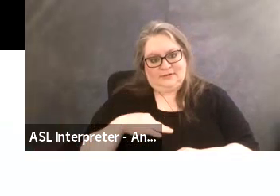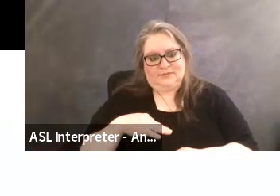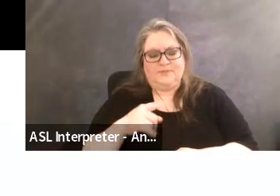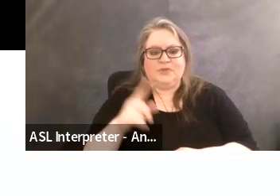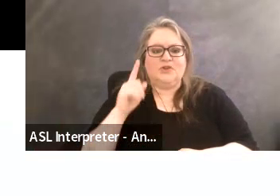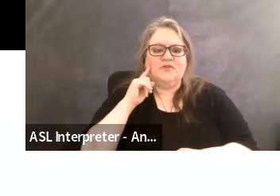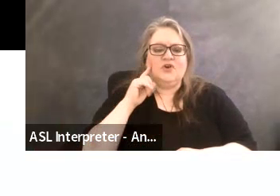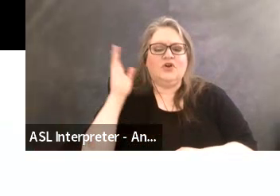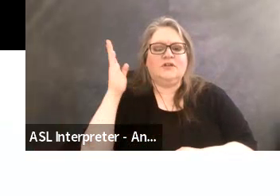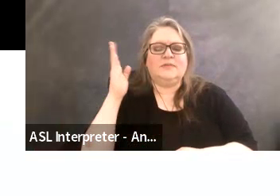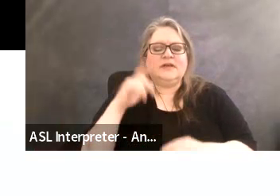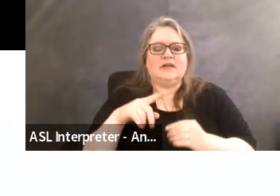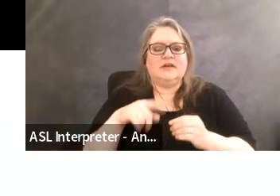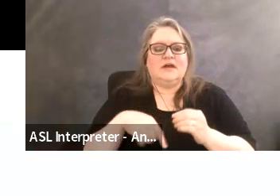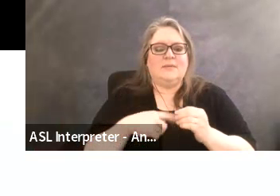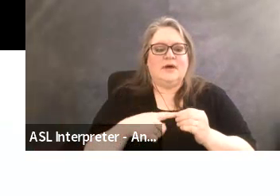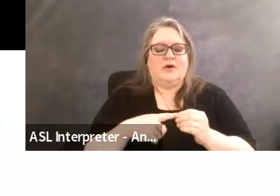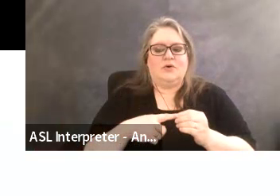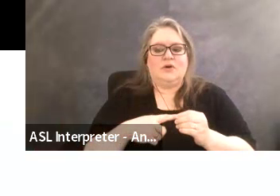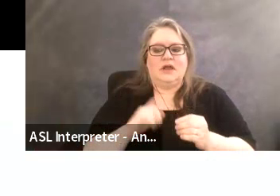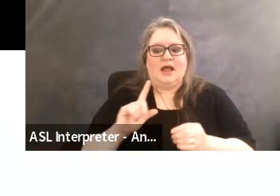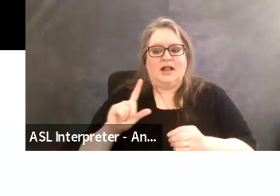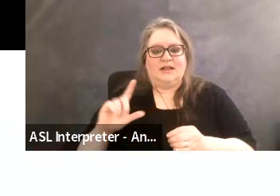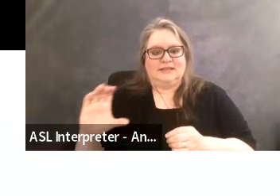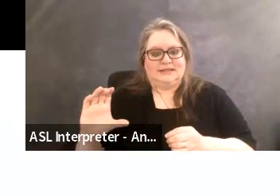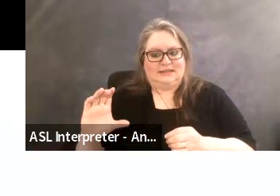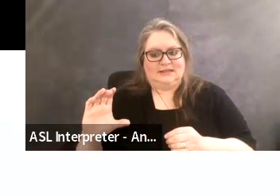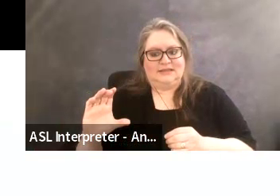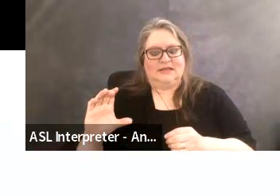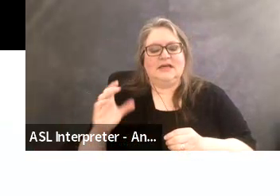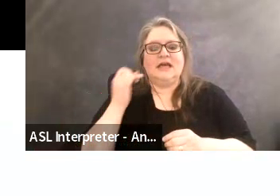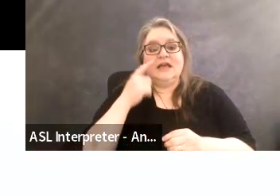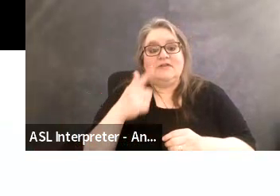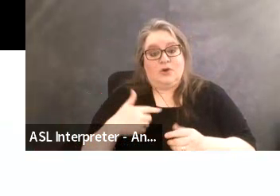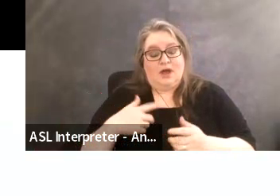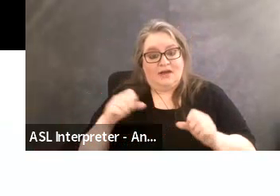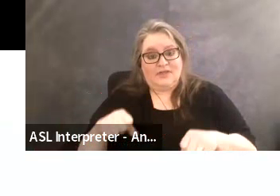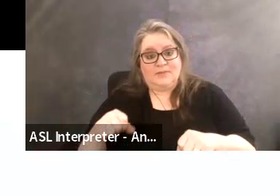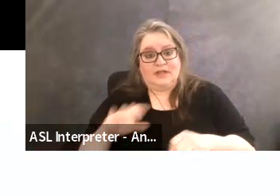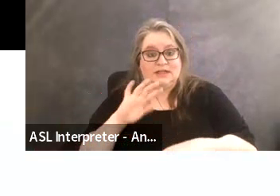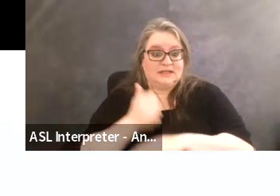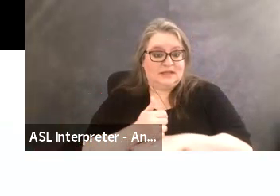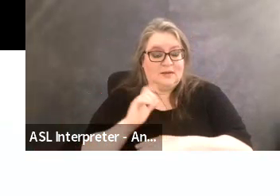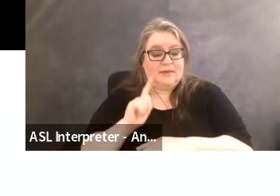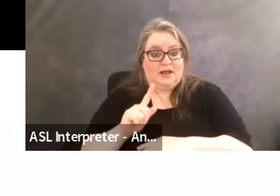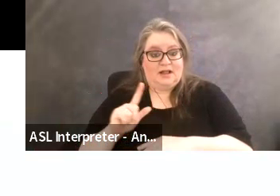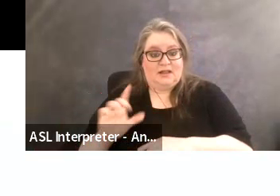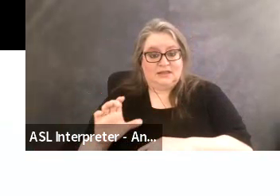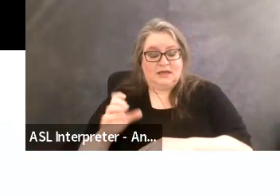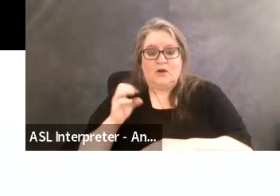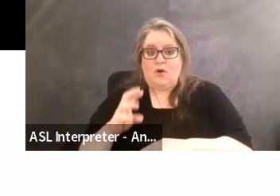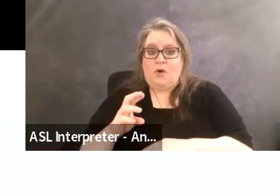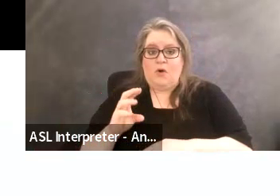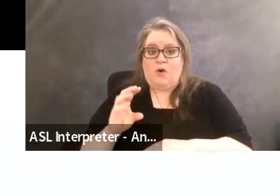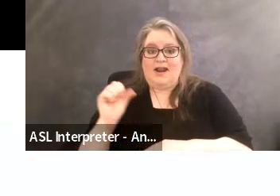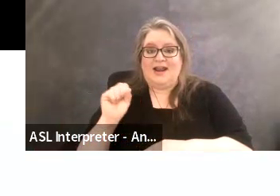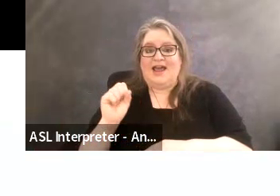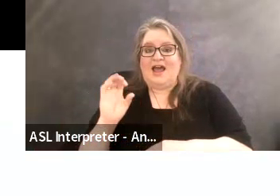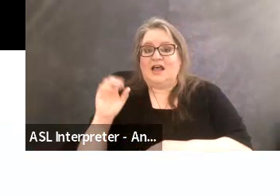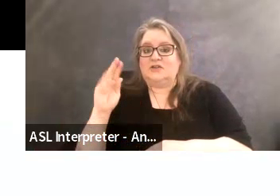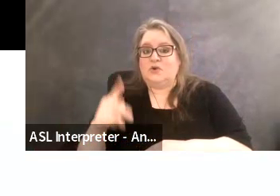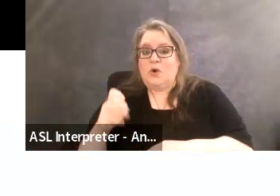speak earlier about LLCs. If you have the ability to set up an LLC or an S Corp or some other